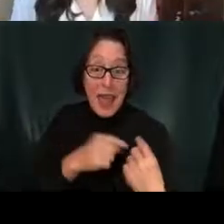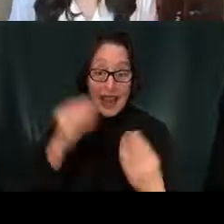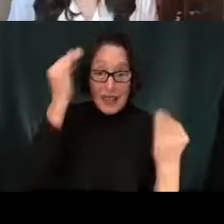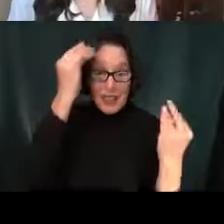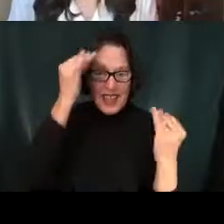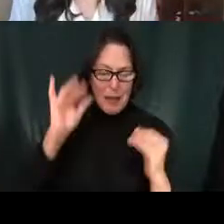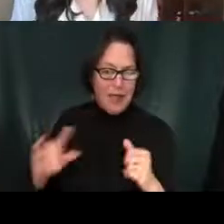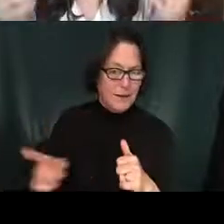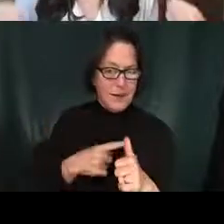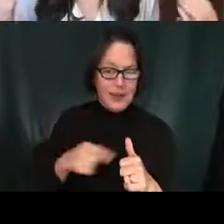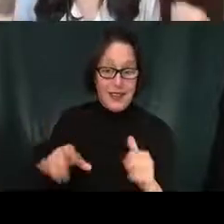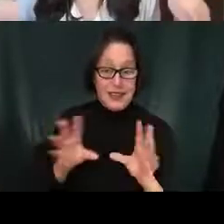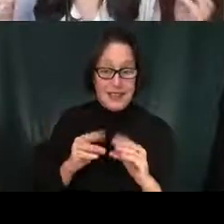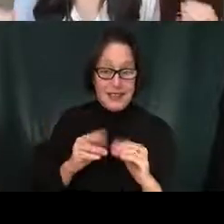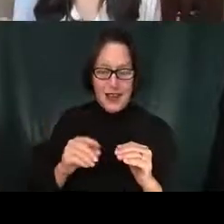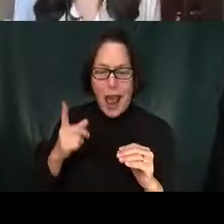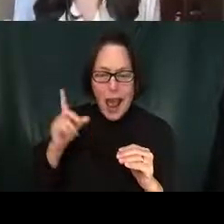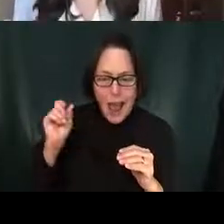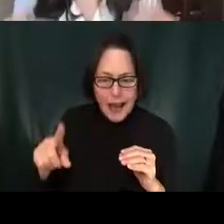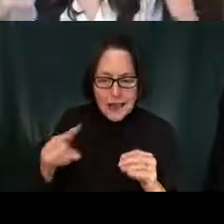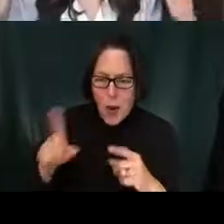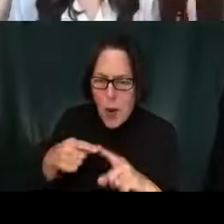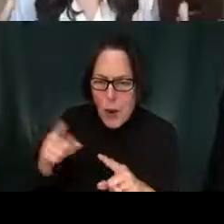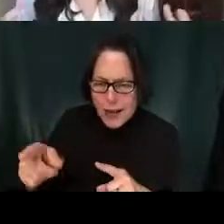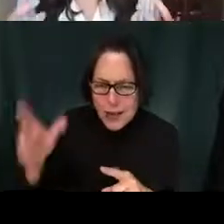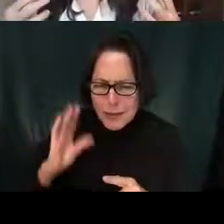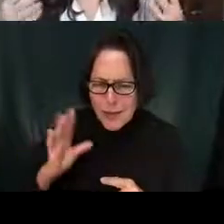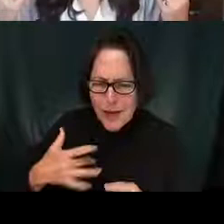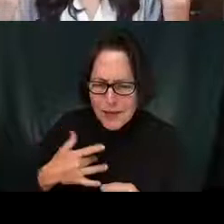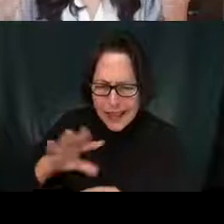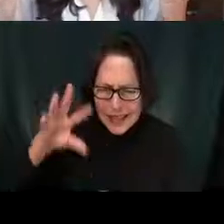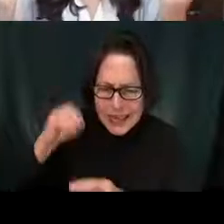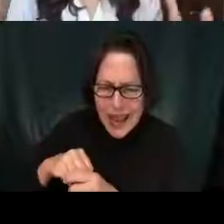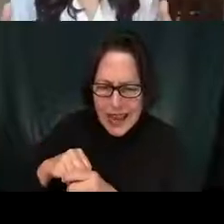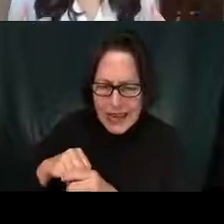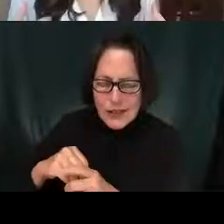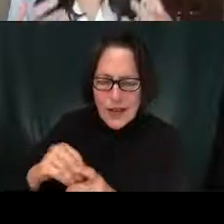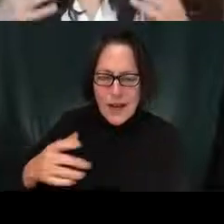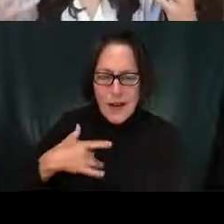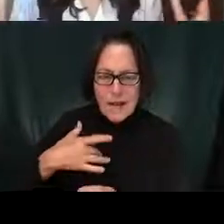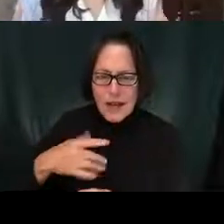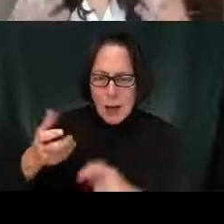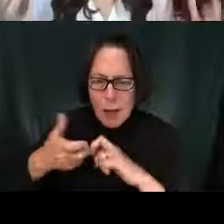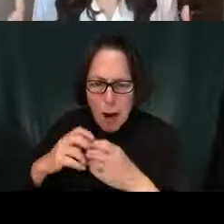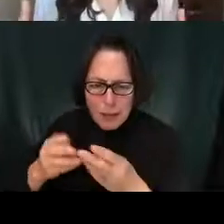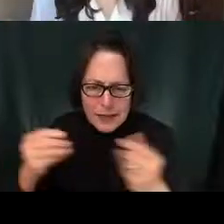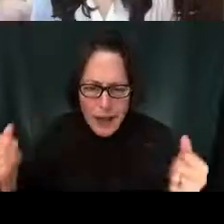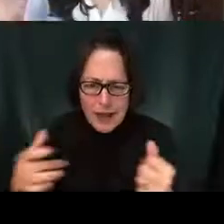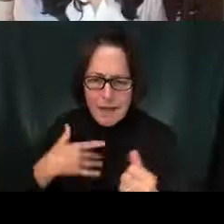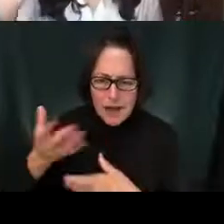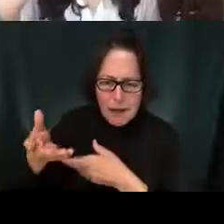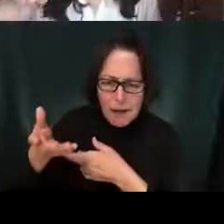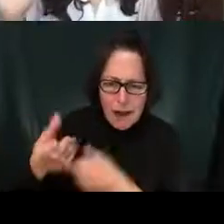the very beginning of our session, what are the times that you felt that you were engaged in problem solving and you felt